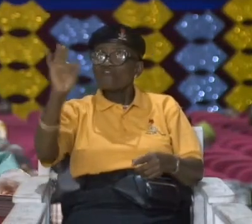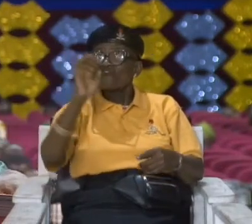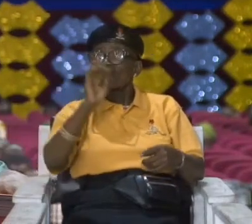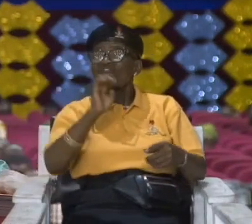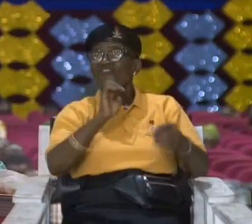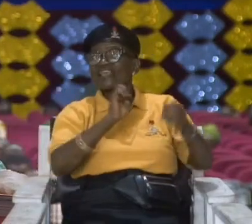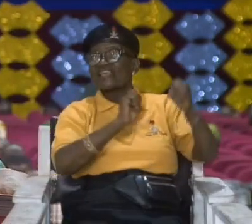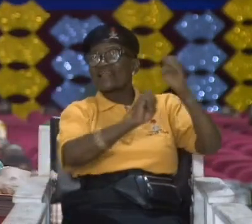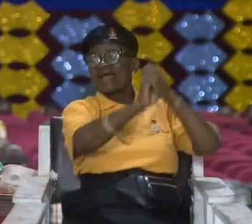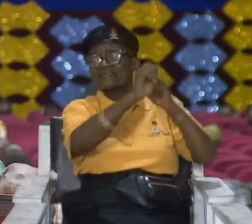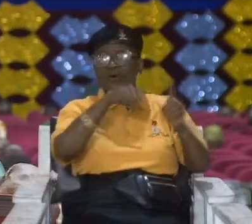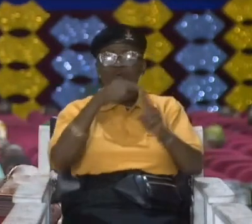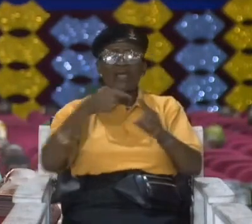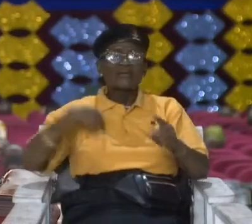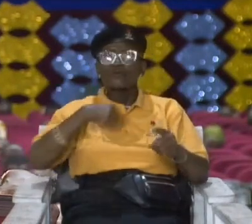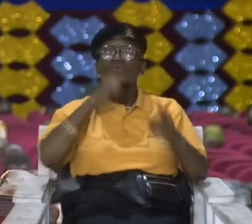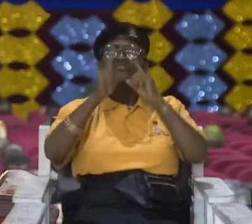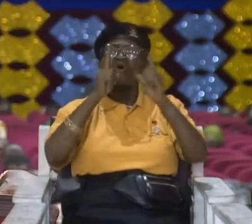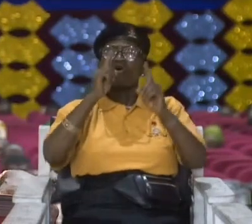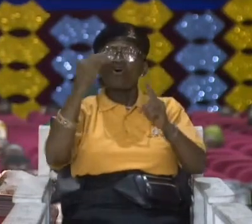talk about the rod of fire,